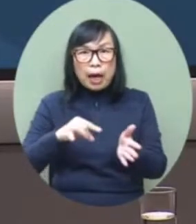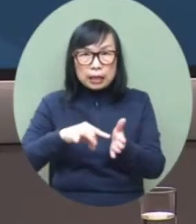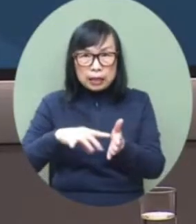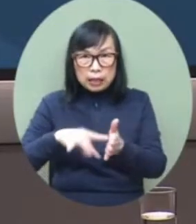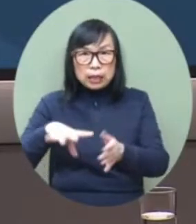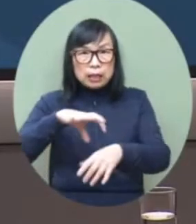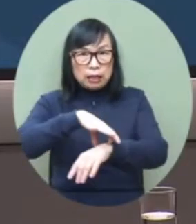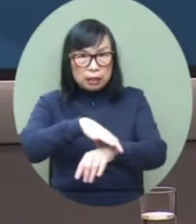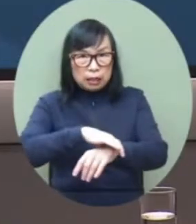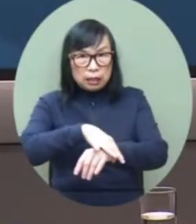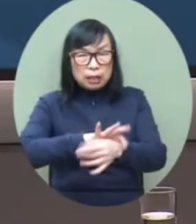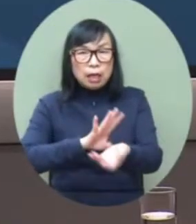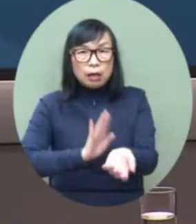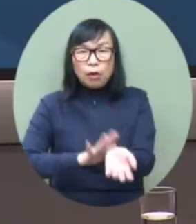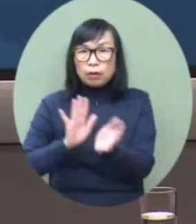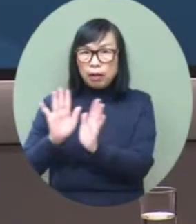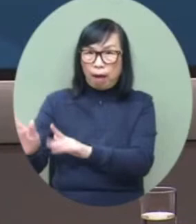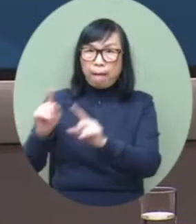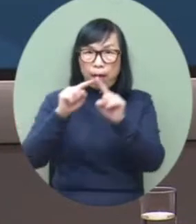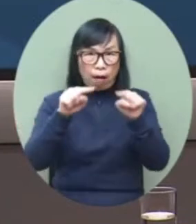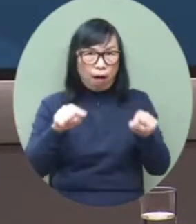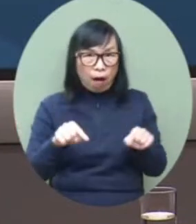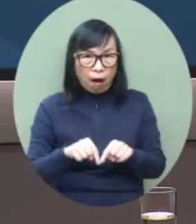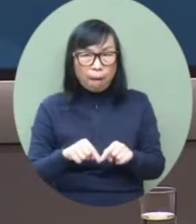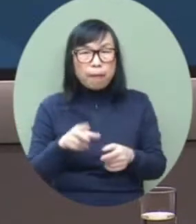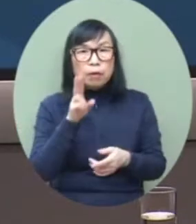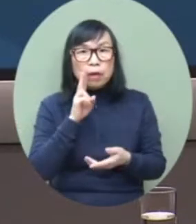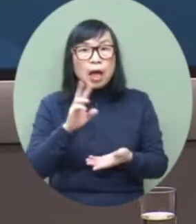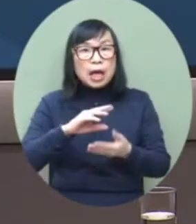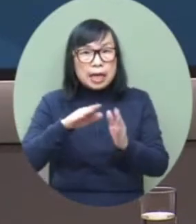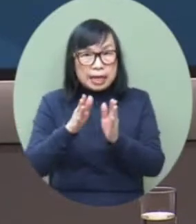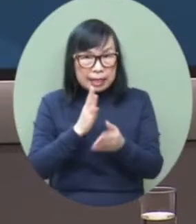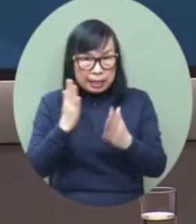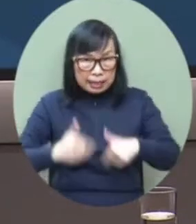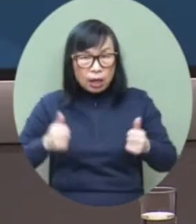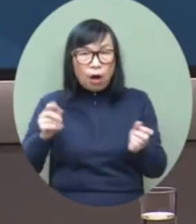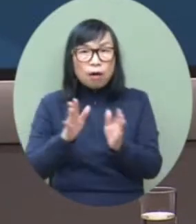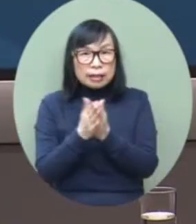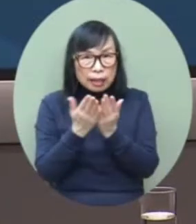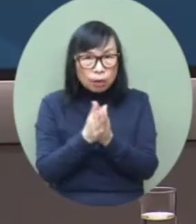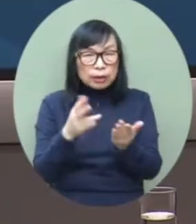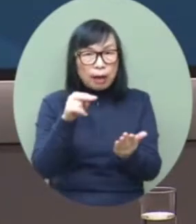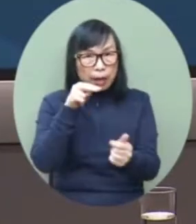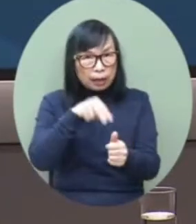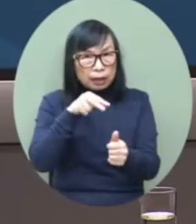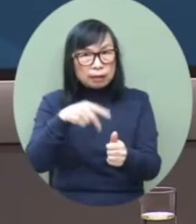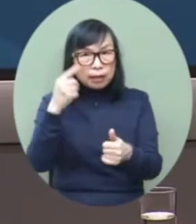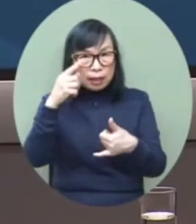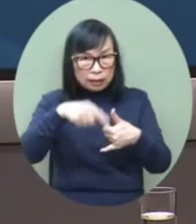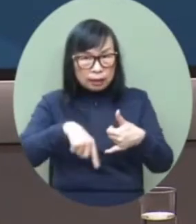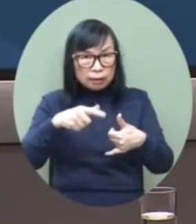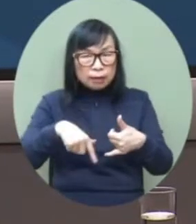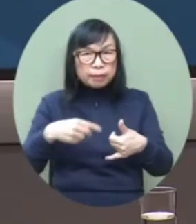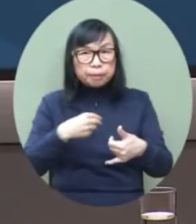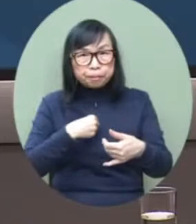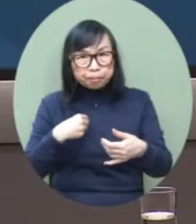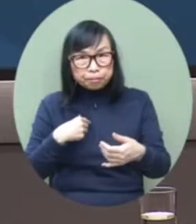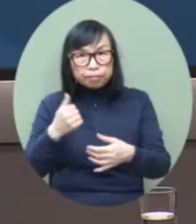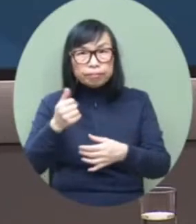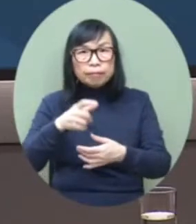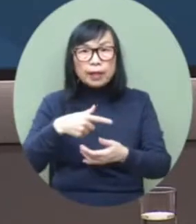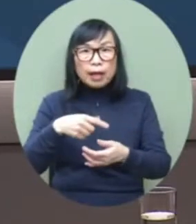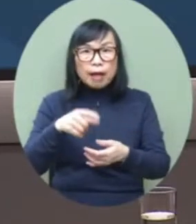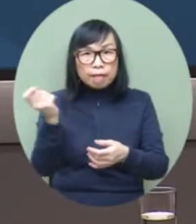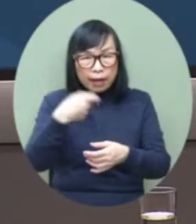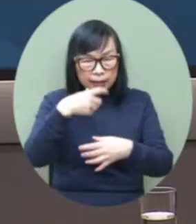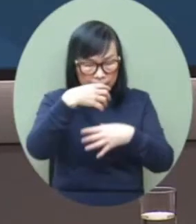admission, and they will be given wristband and anti-pandemic kits like health manual and all the medical